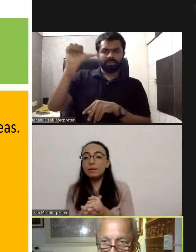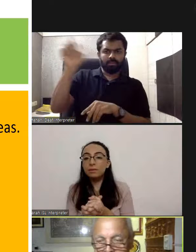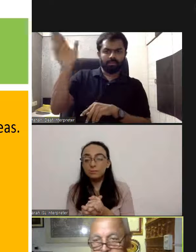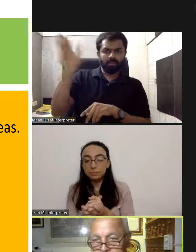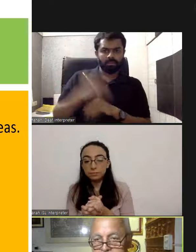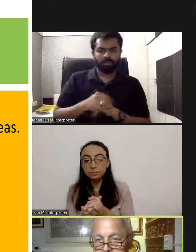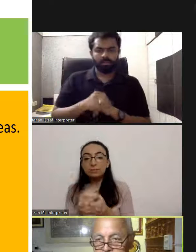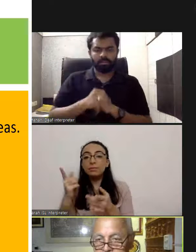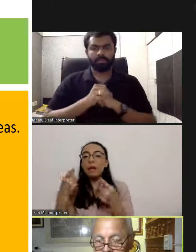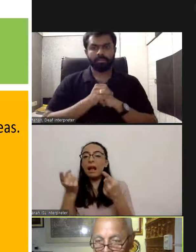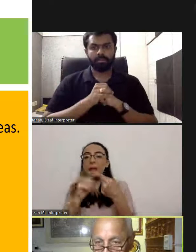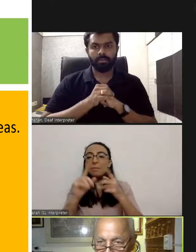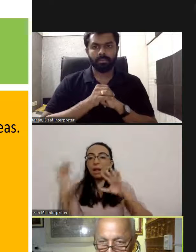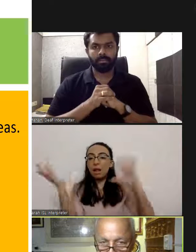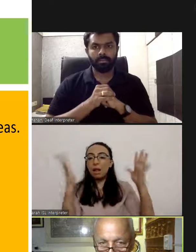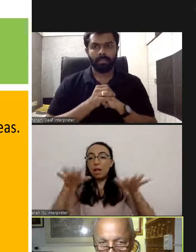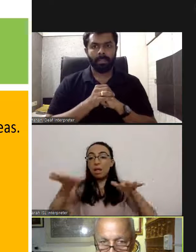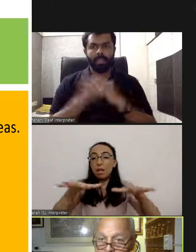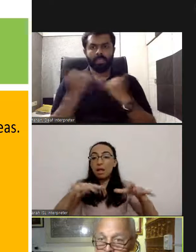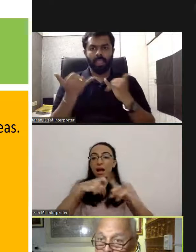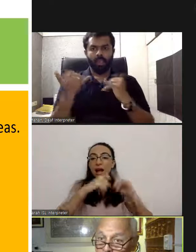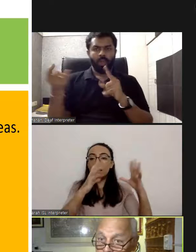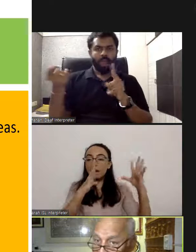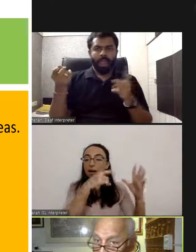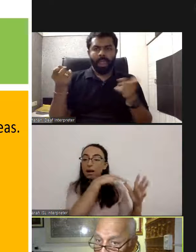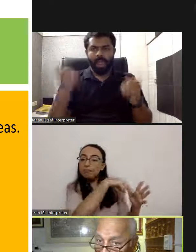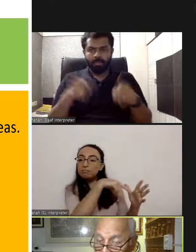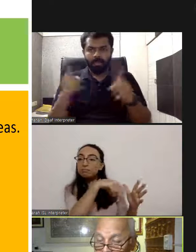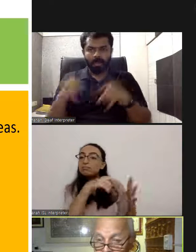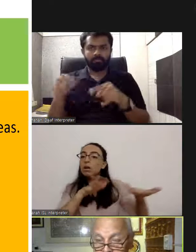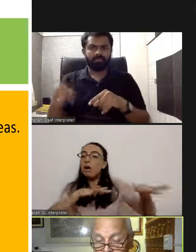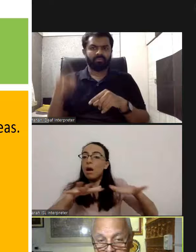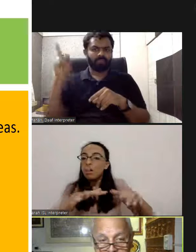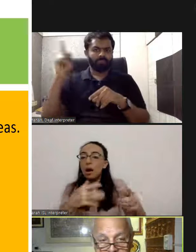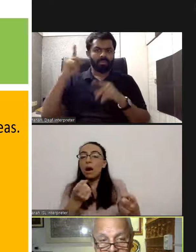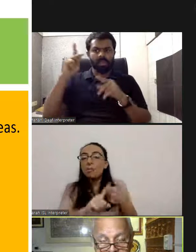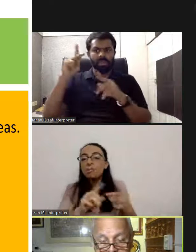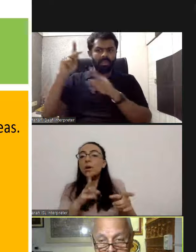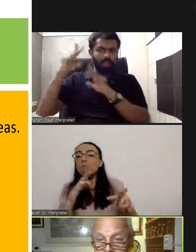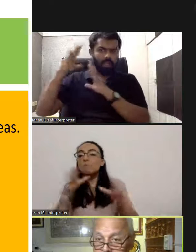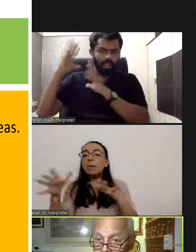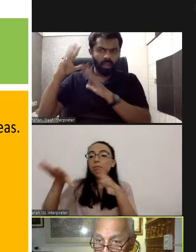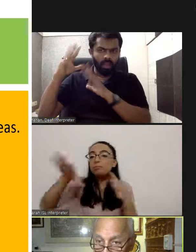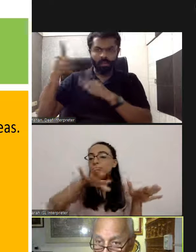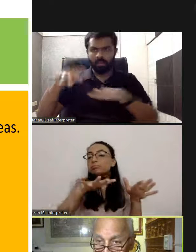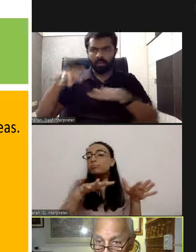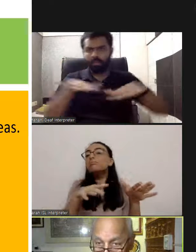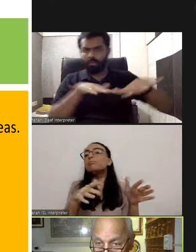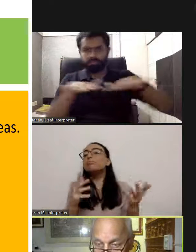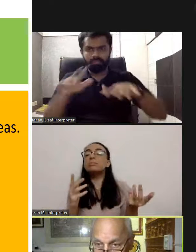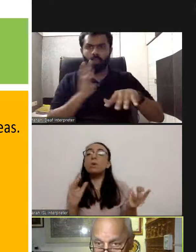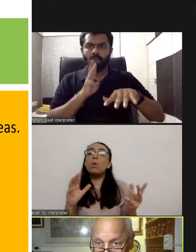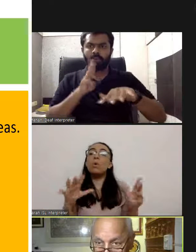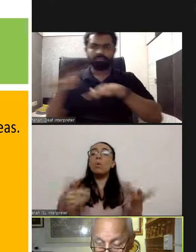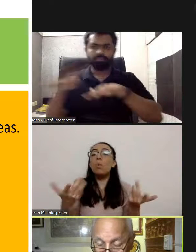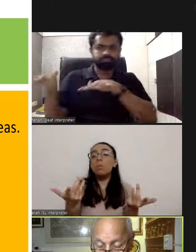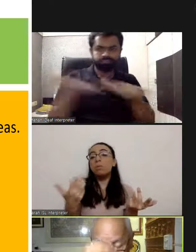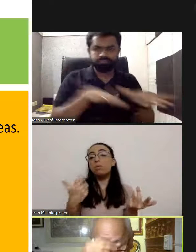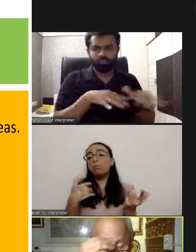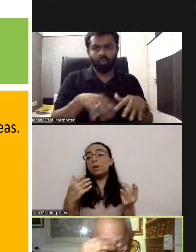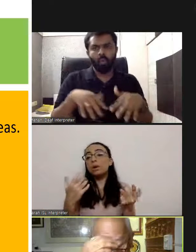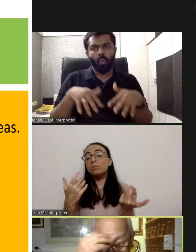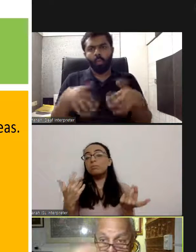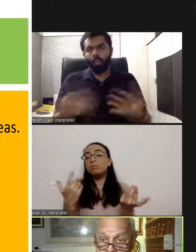on in some parts of India and Kerala. Or it can be like the fire